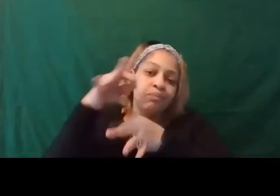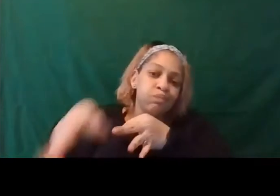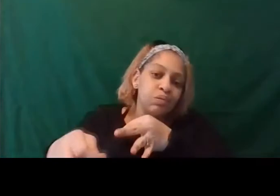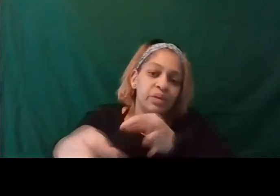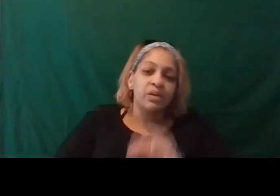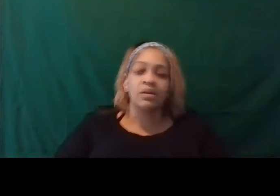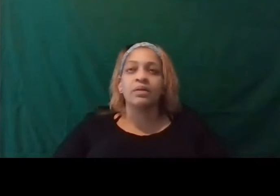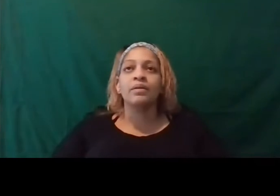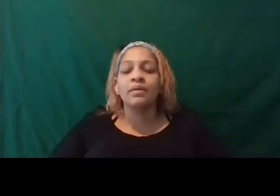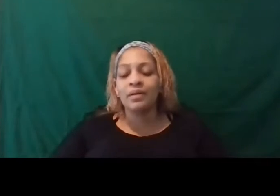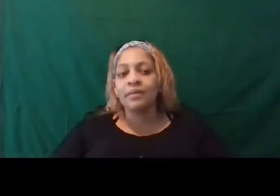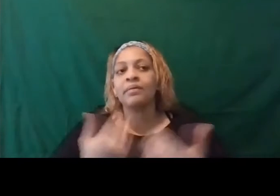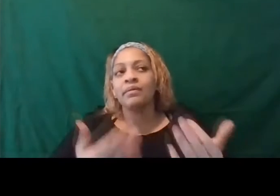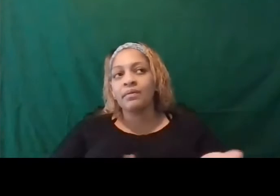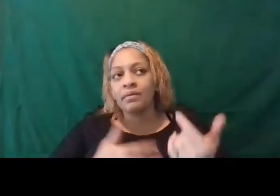procrastinate,